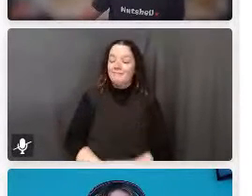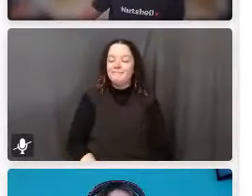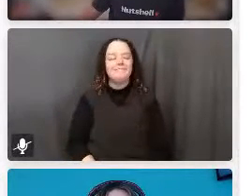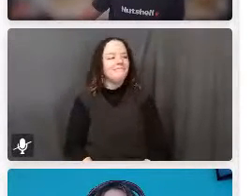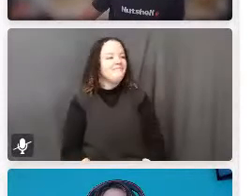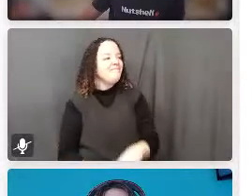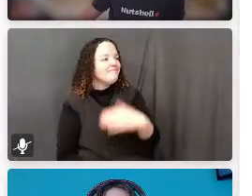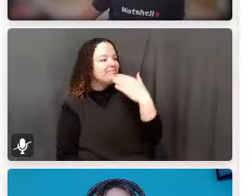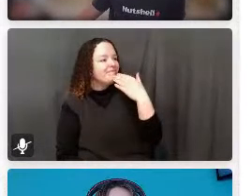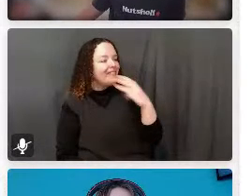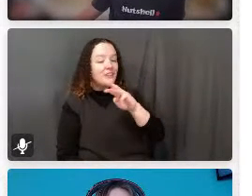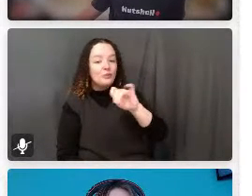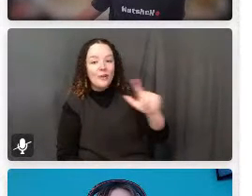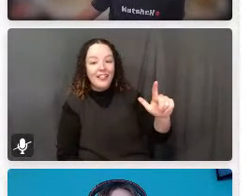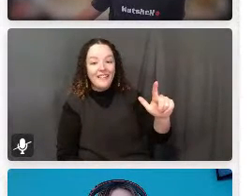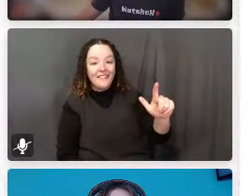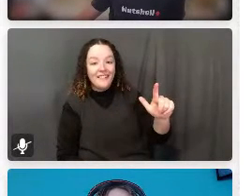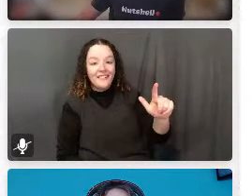Thanks, Will.